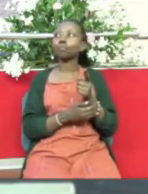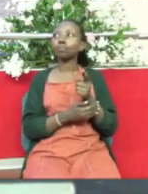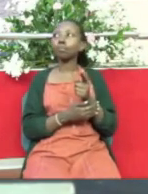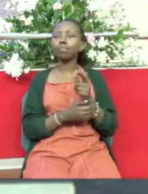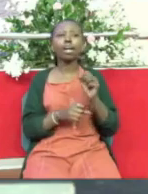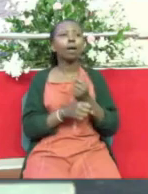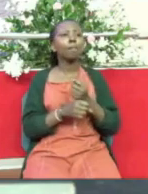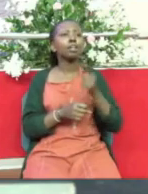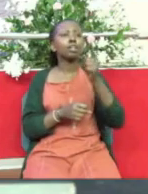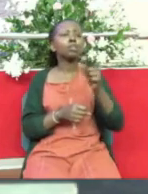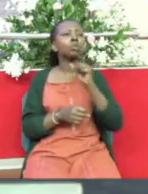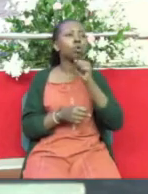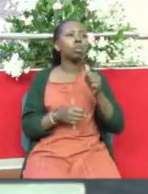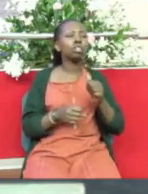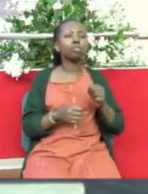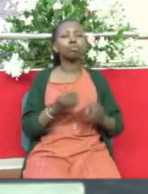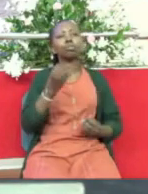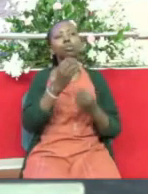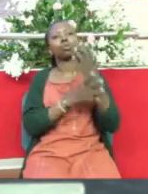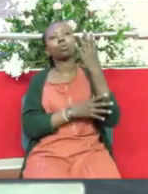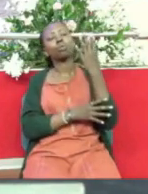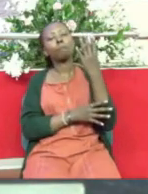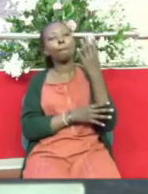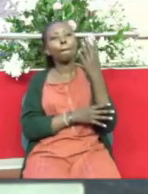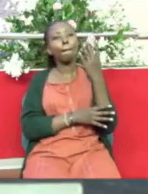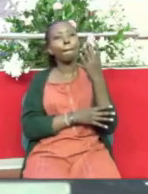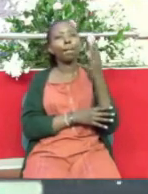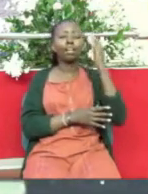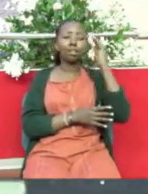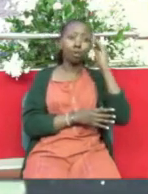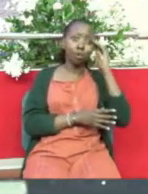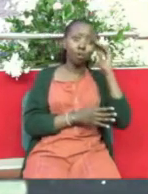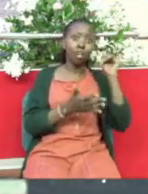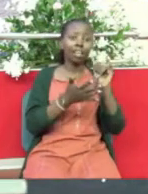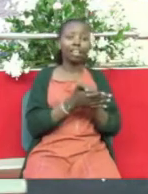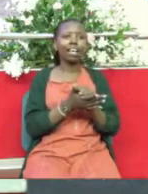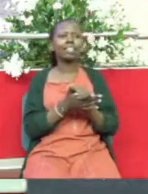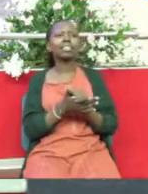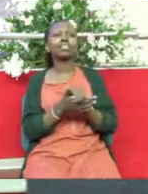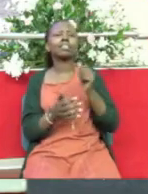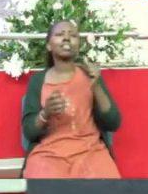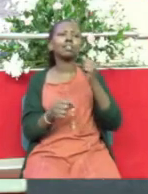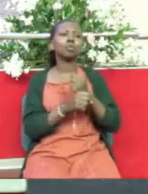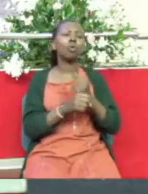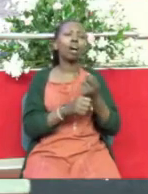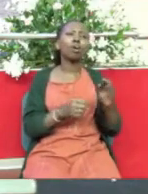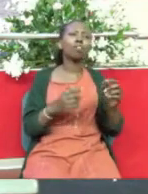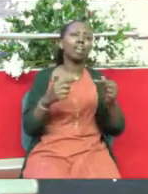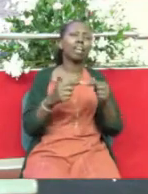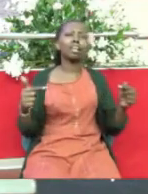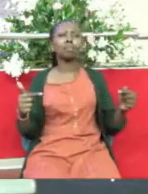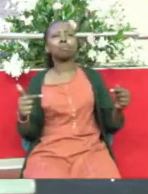causing you not to progress. And you know that is the work of the mountain. Mountains are normally